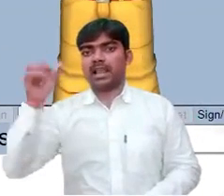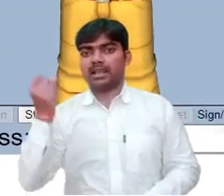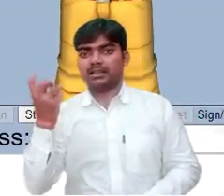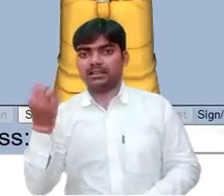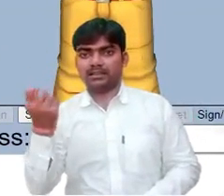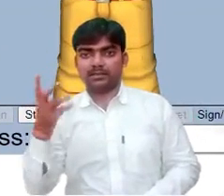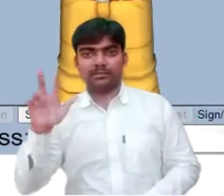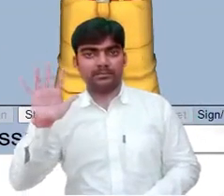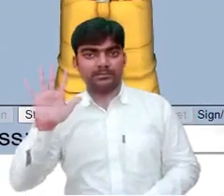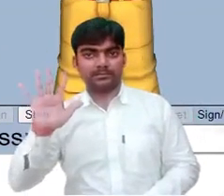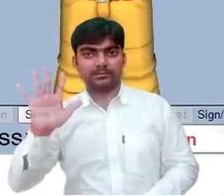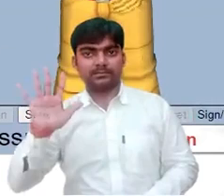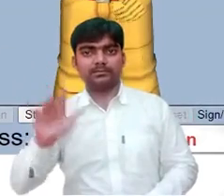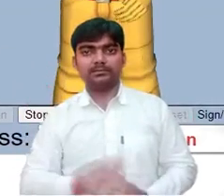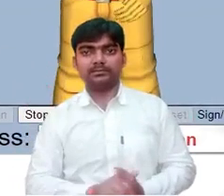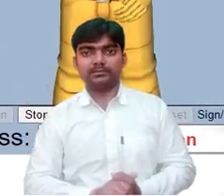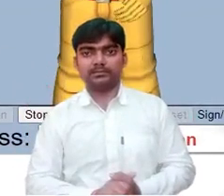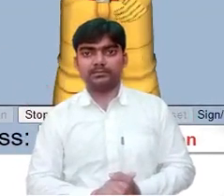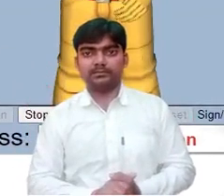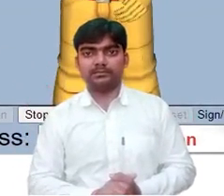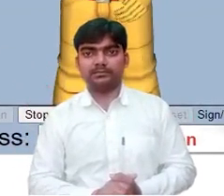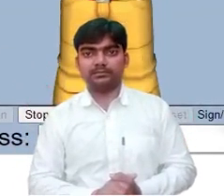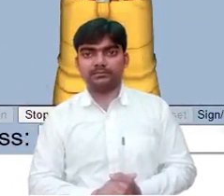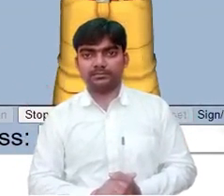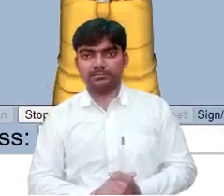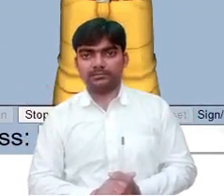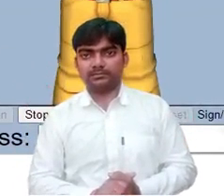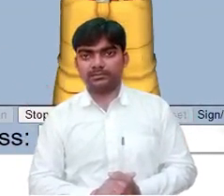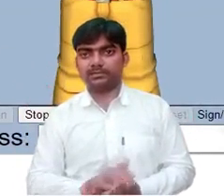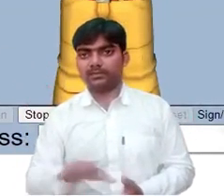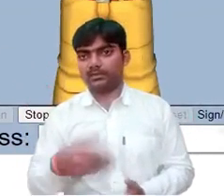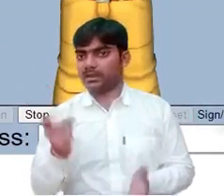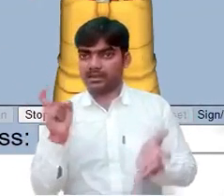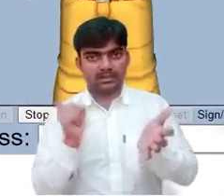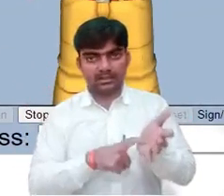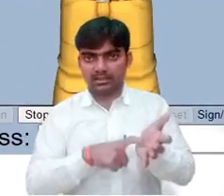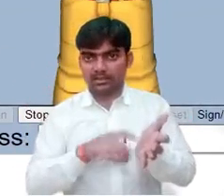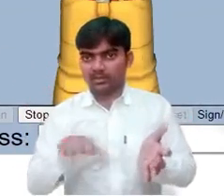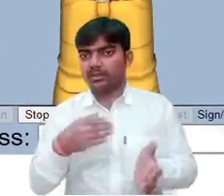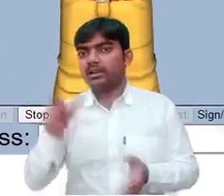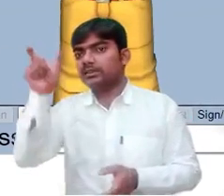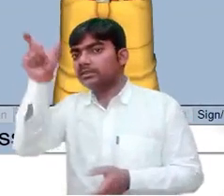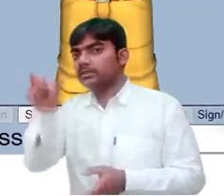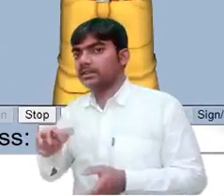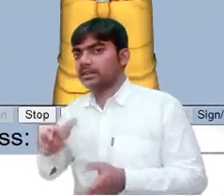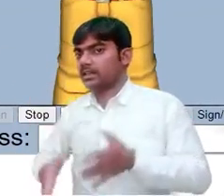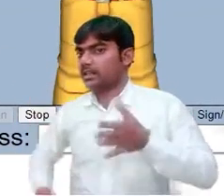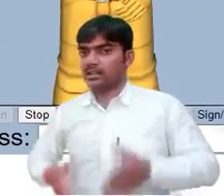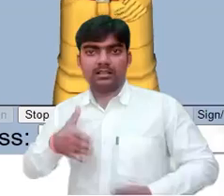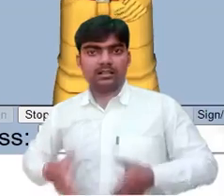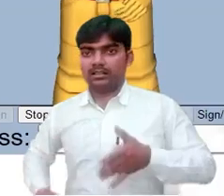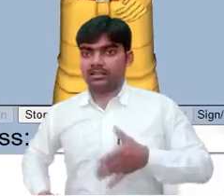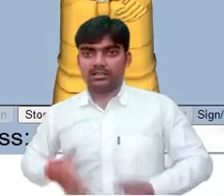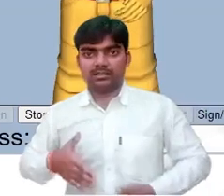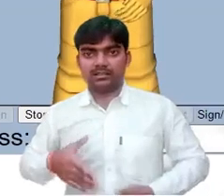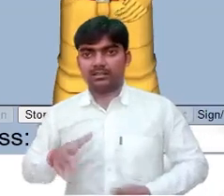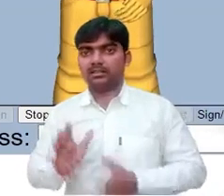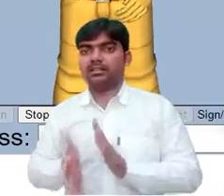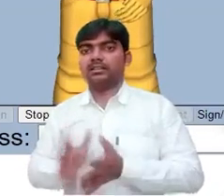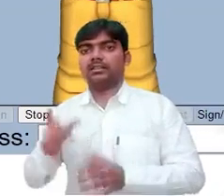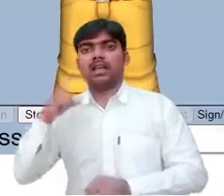play this announcement in Indian Sign Language on the right hand section of this screen.